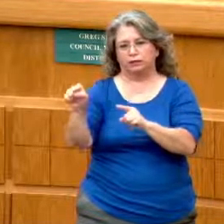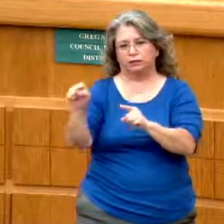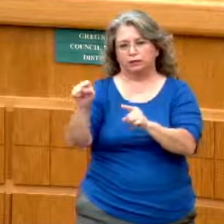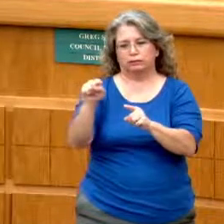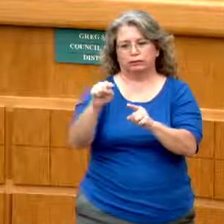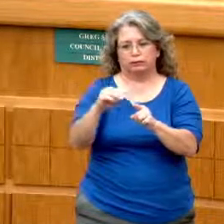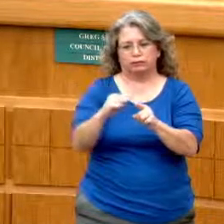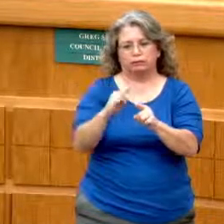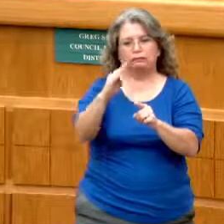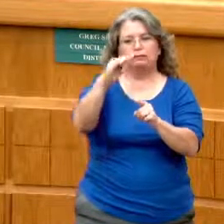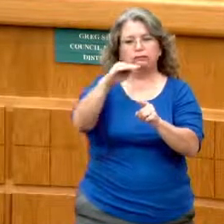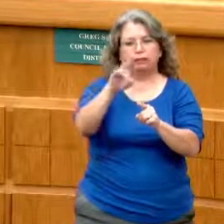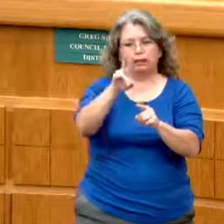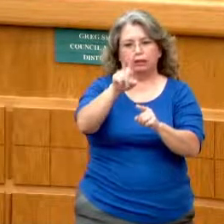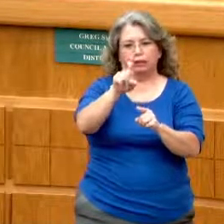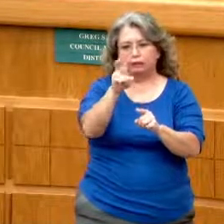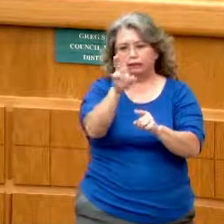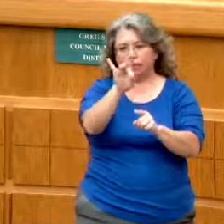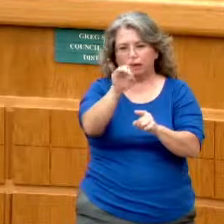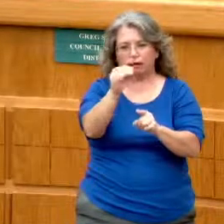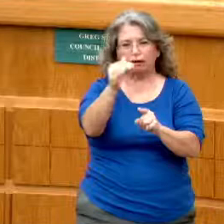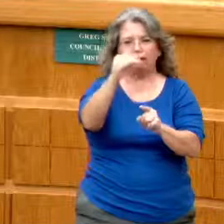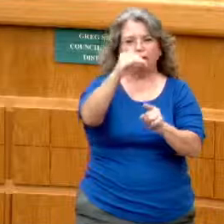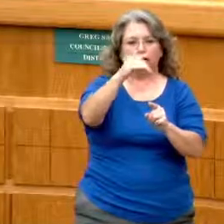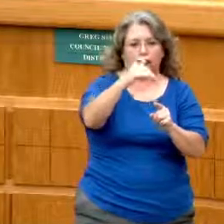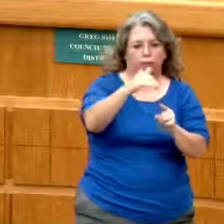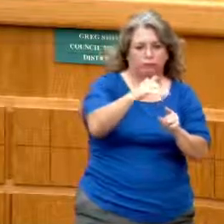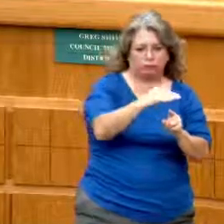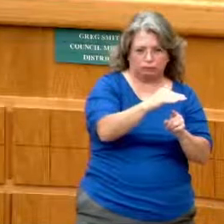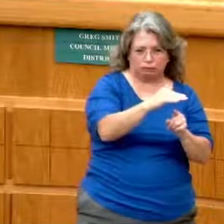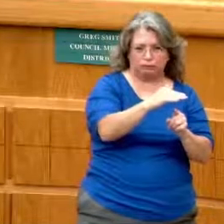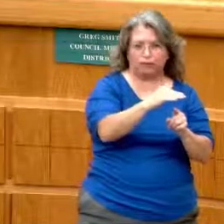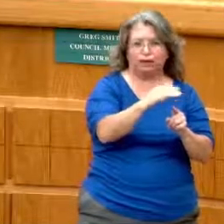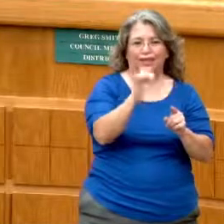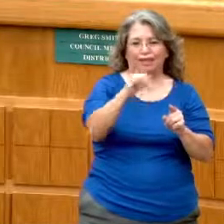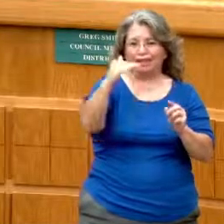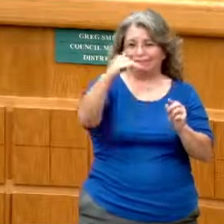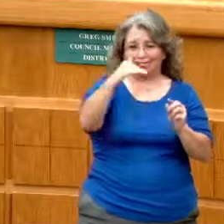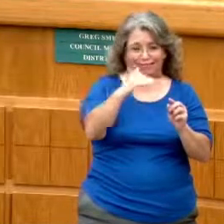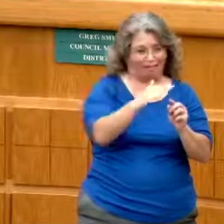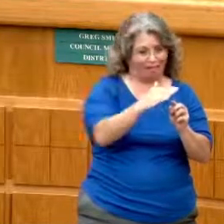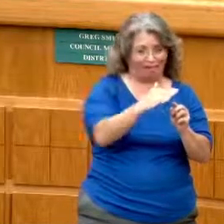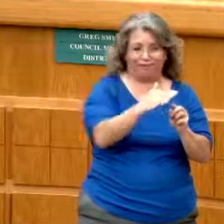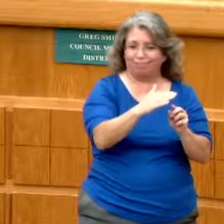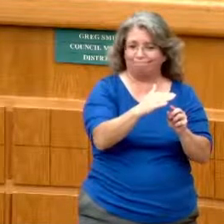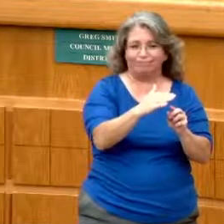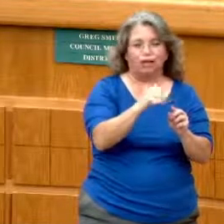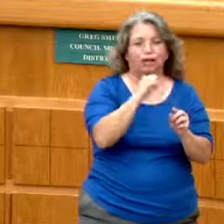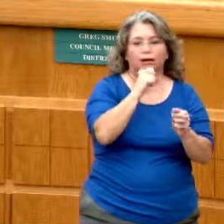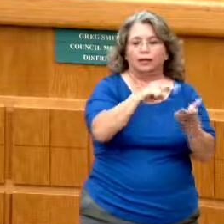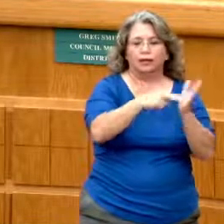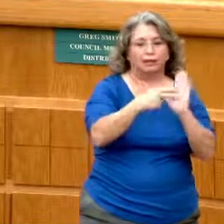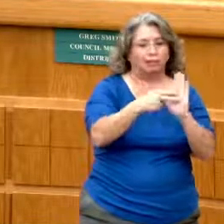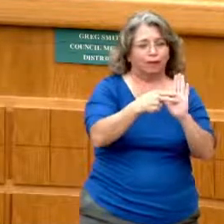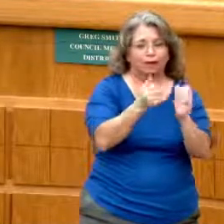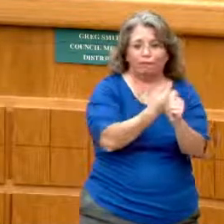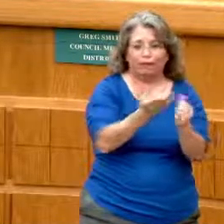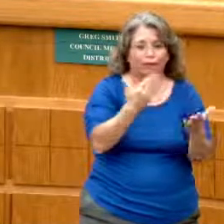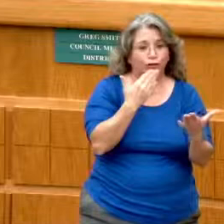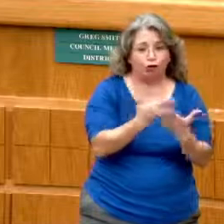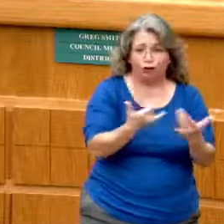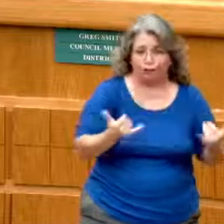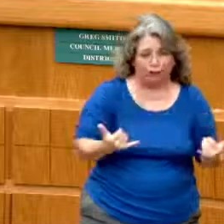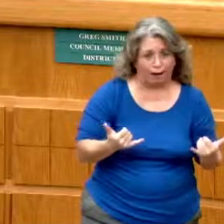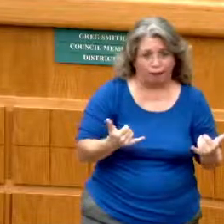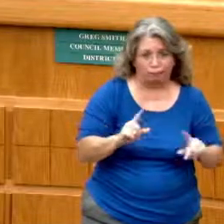to 178, and now you see this decline. But this decline doesn't necessarily mean that things are good. And the